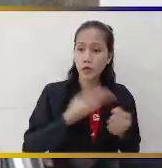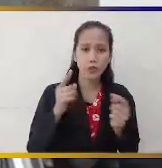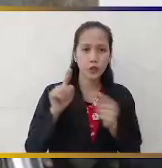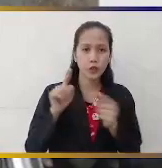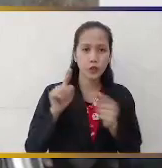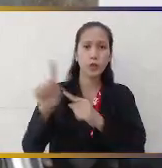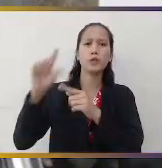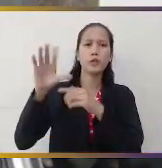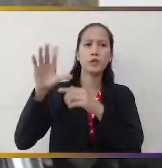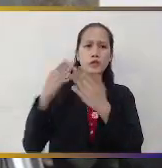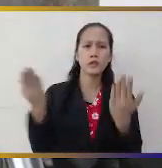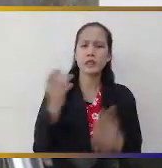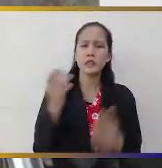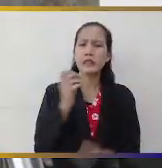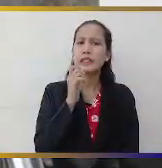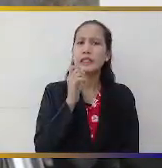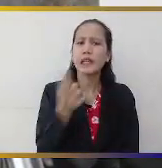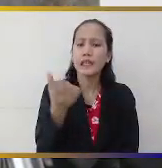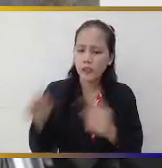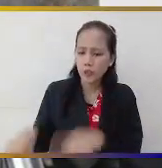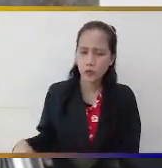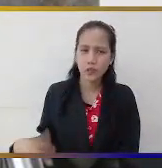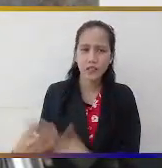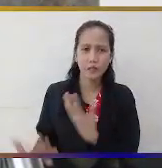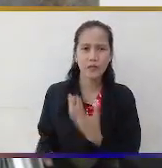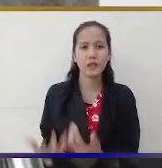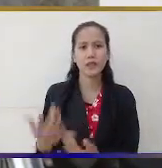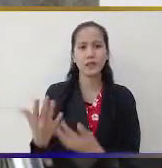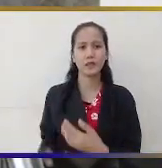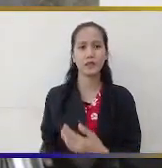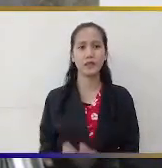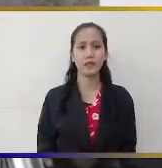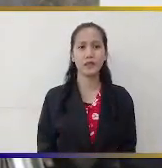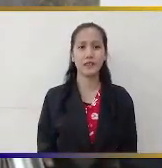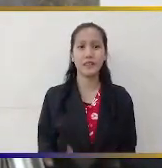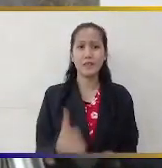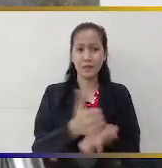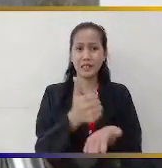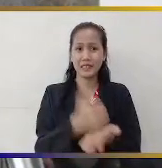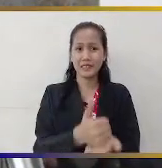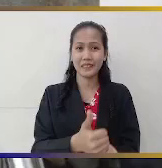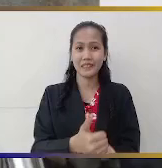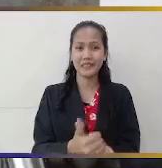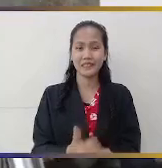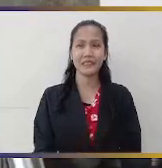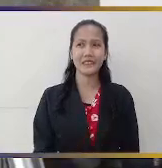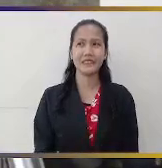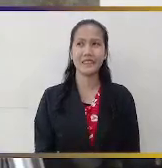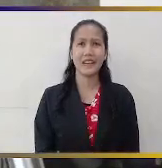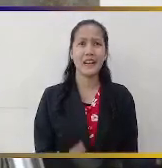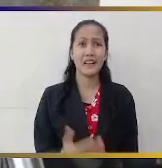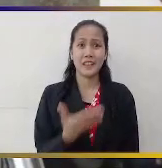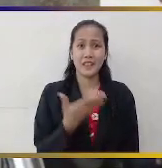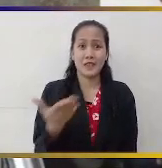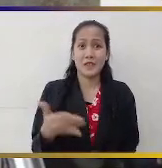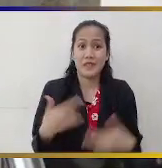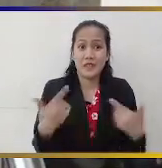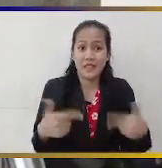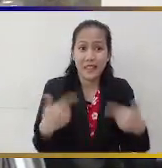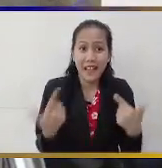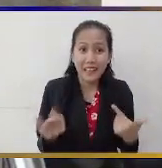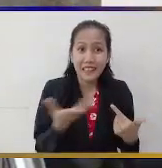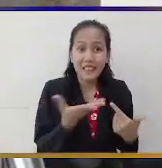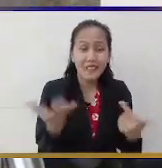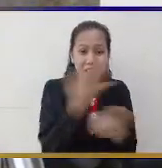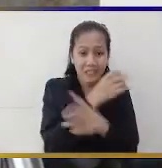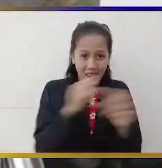personal Savior, and we all said, huh? Amen? Aren't you glad you're saved?